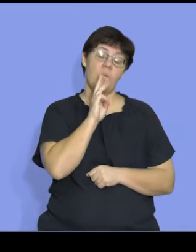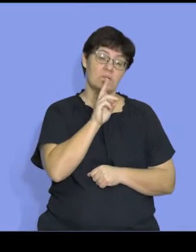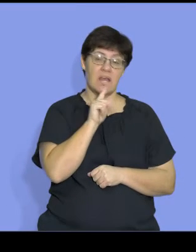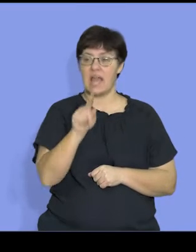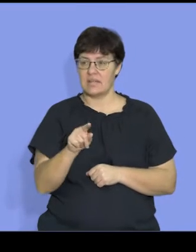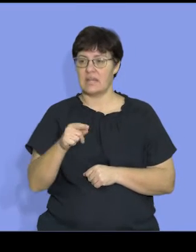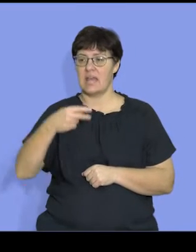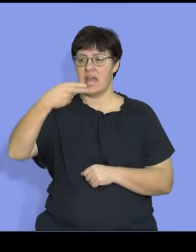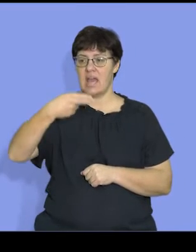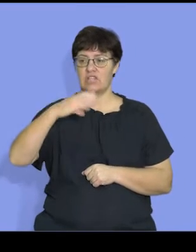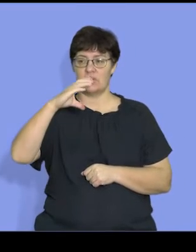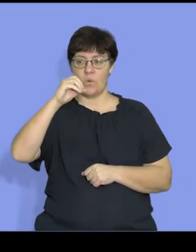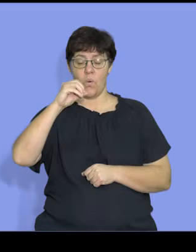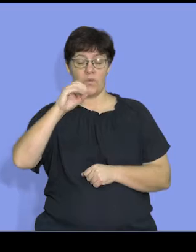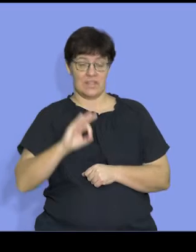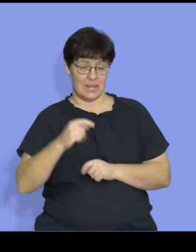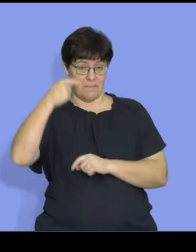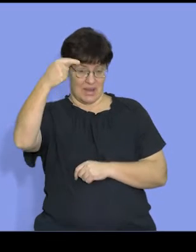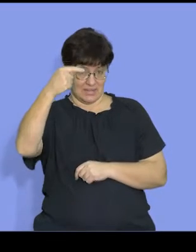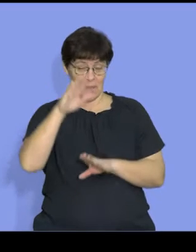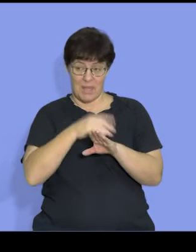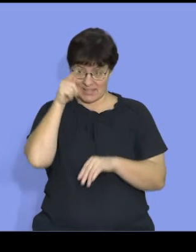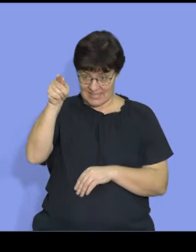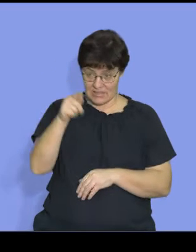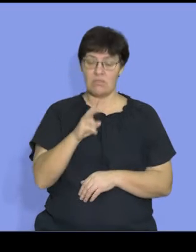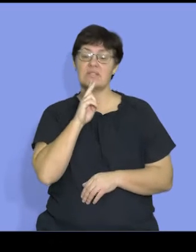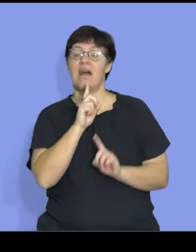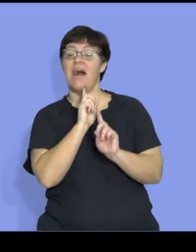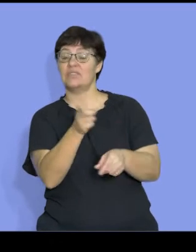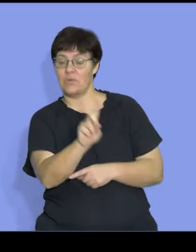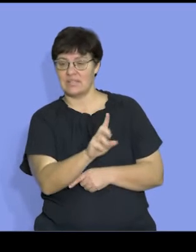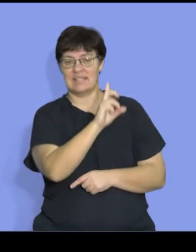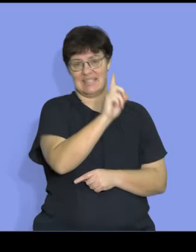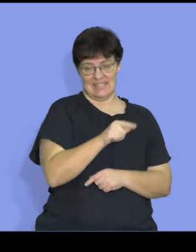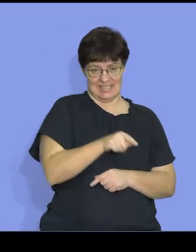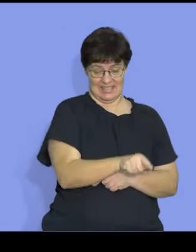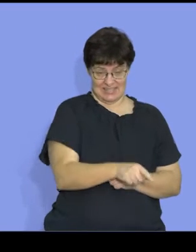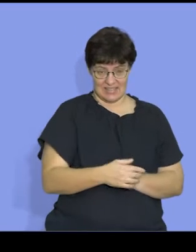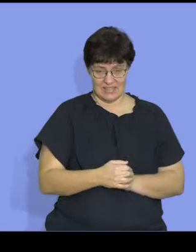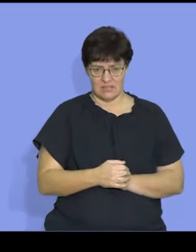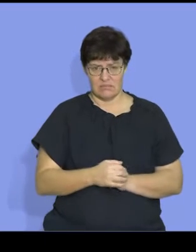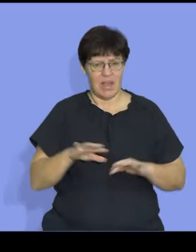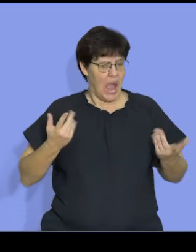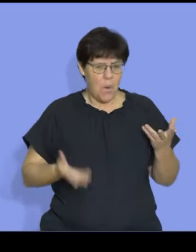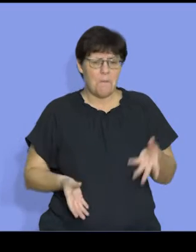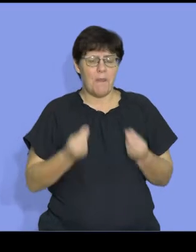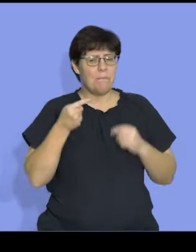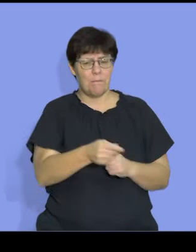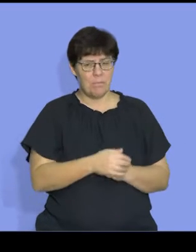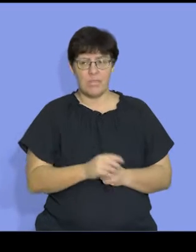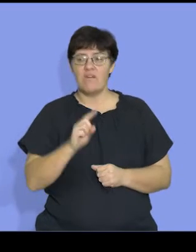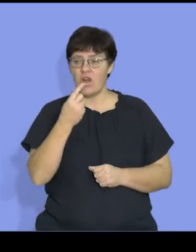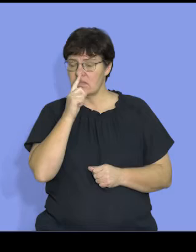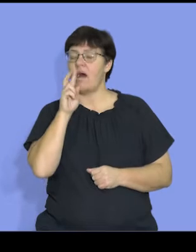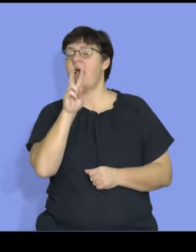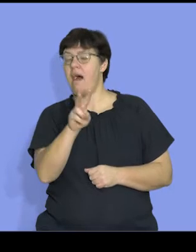as well as the hydrogen carbonate ion. So based on that, we can say D is the correct answer. But how did we arrive at that? We first